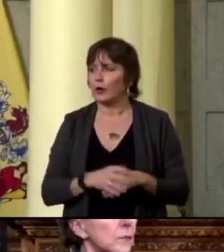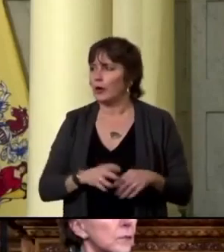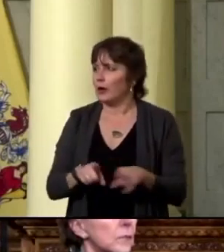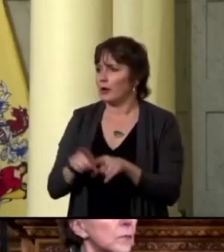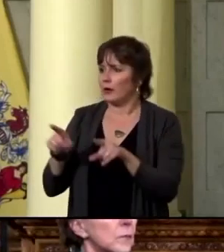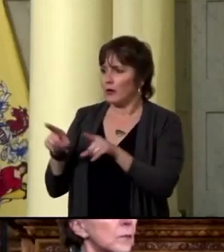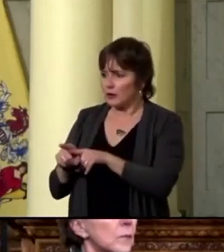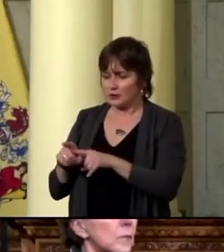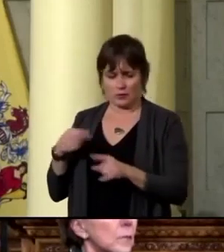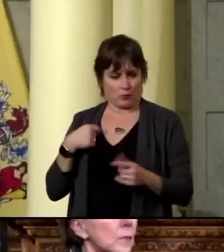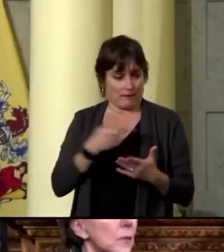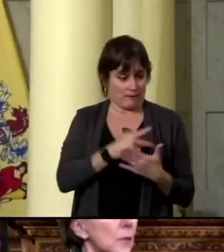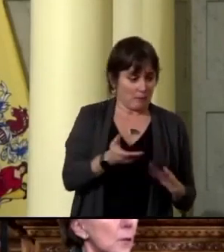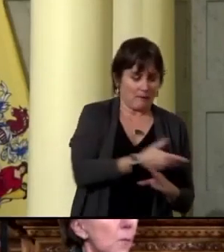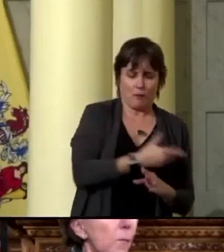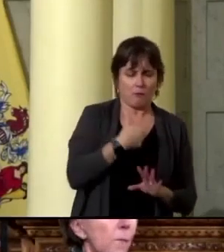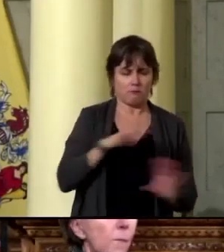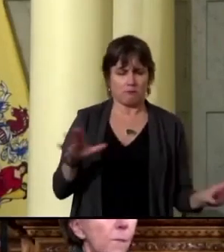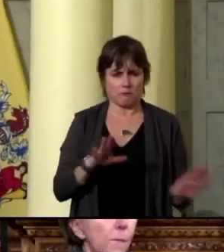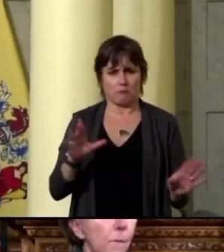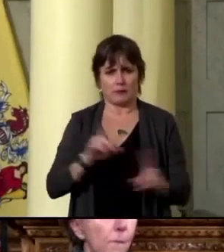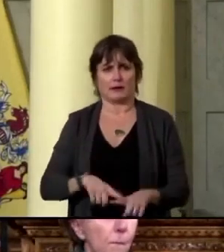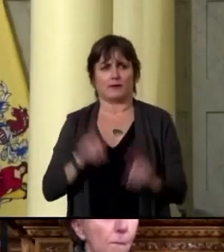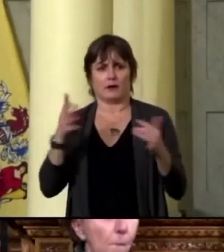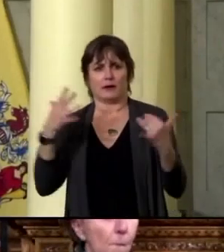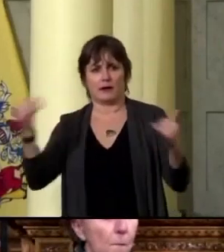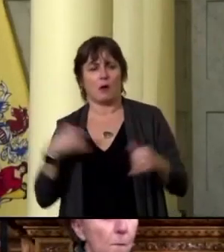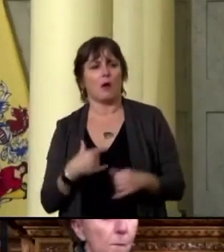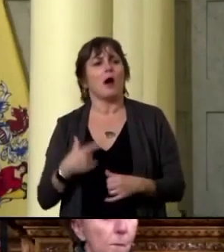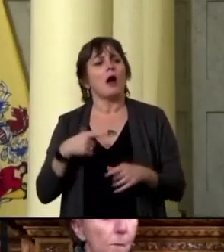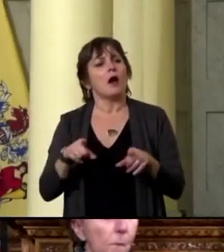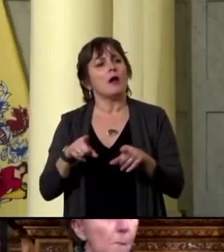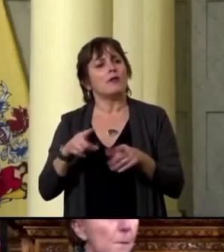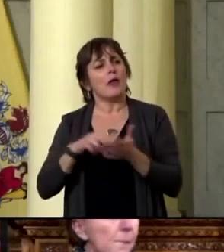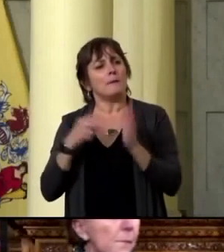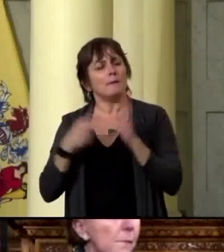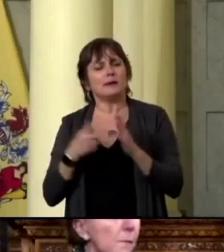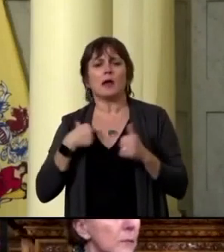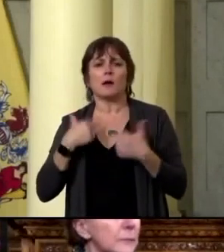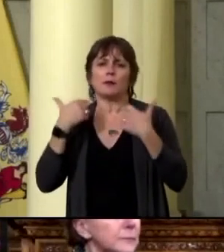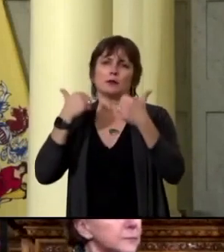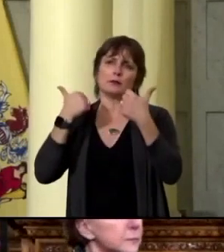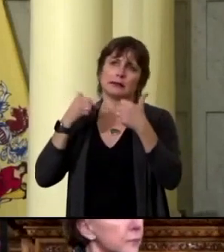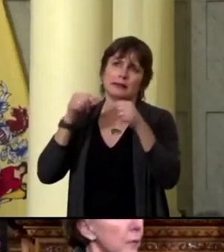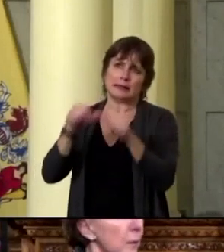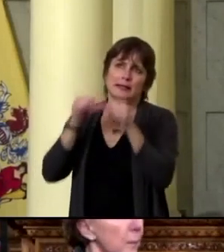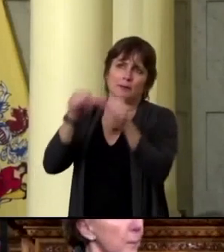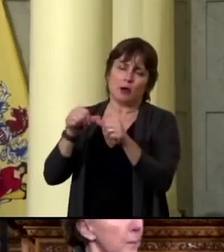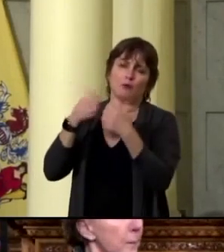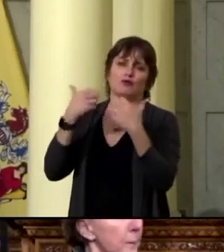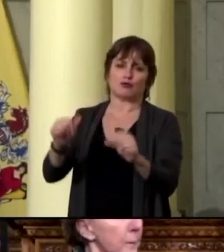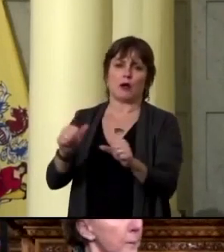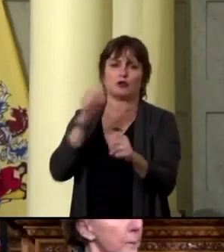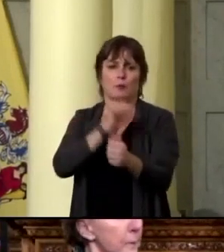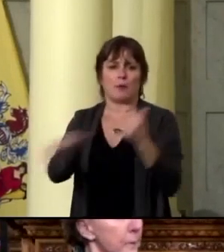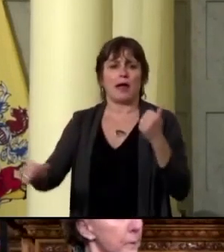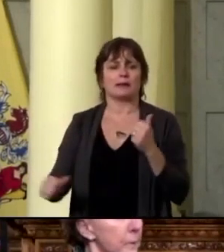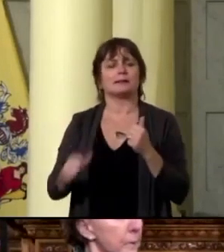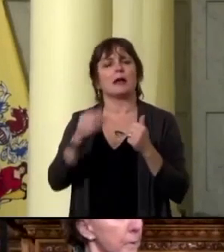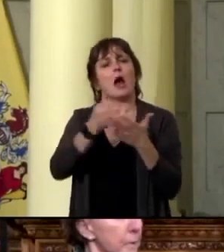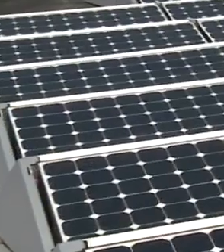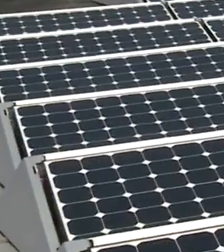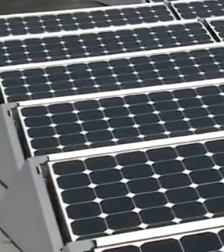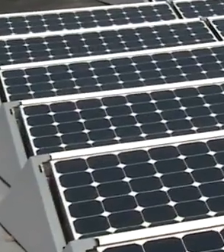I am not giving up the fight for a millionaire's tax so we can ease the property tax burden. New Jersey Governor Phil Murphy